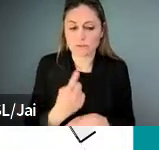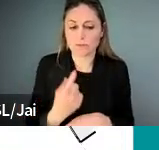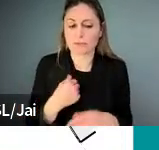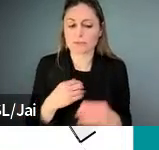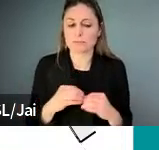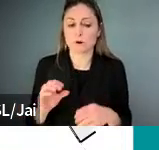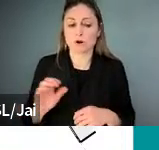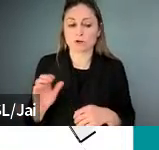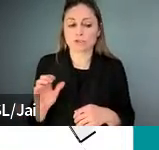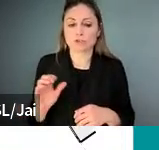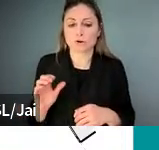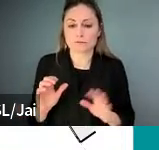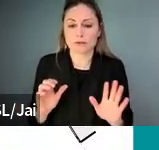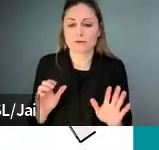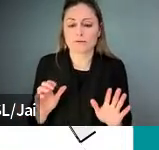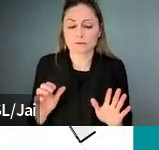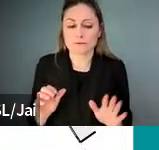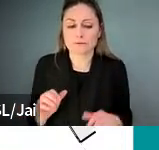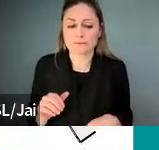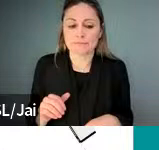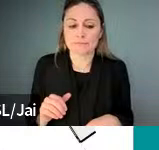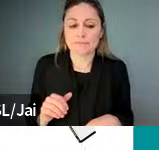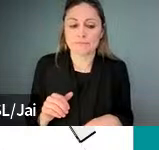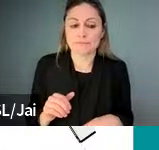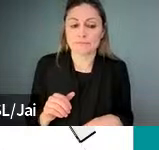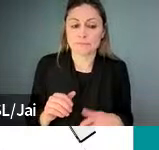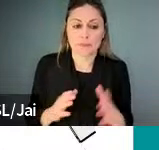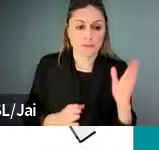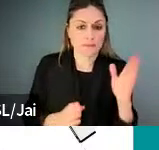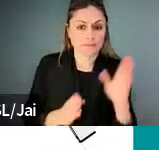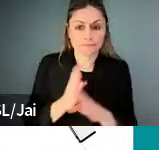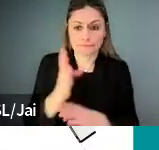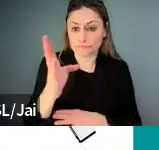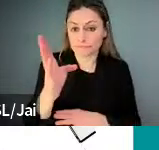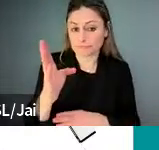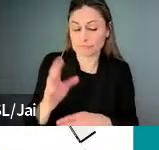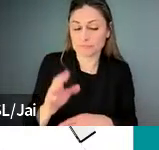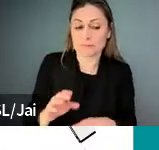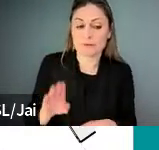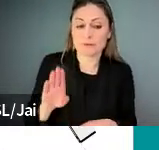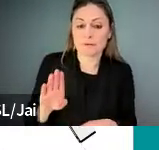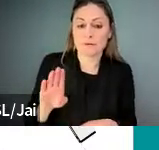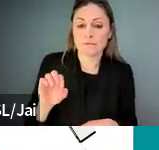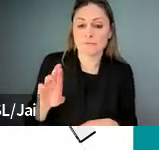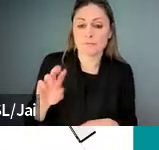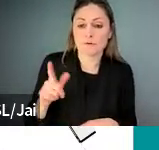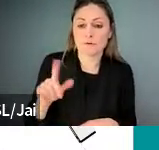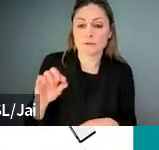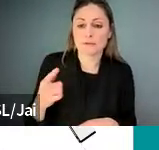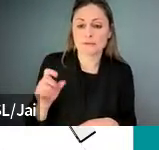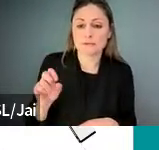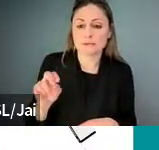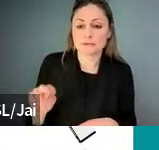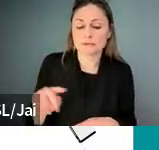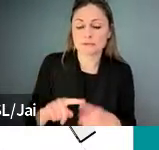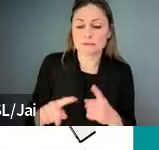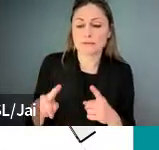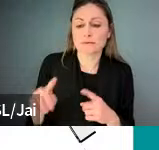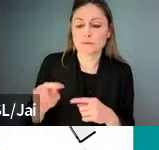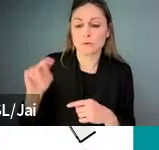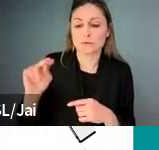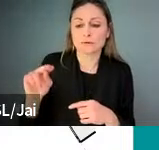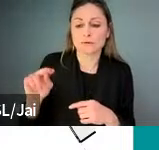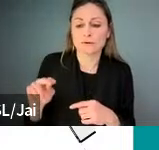conservative. So, and then straight up through the middle, there's the Burlington Northern Railroad. And that's really